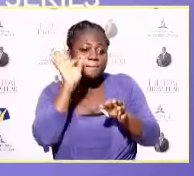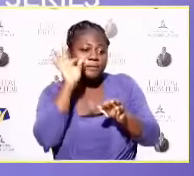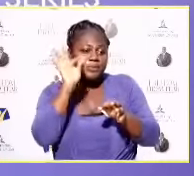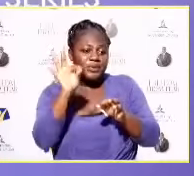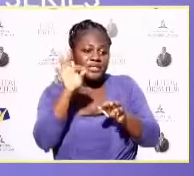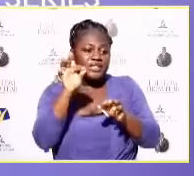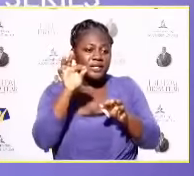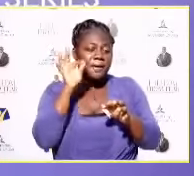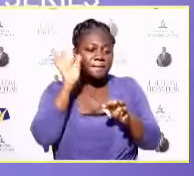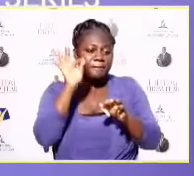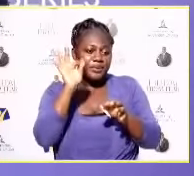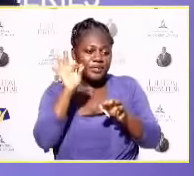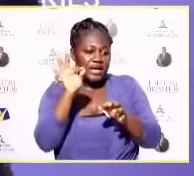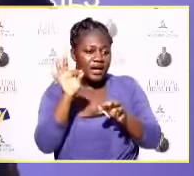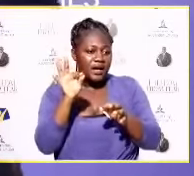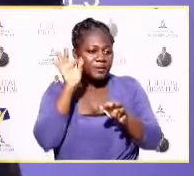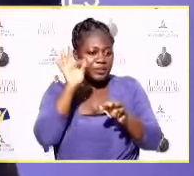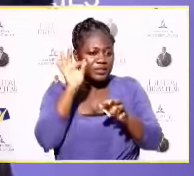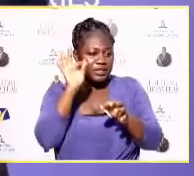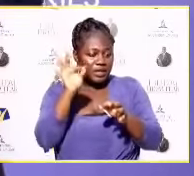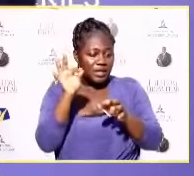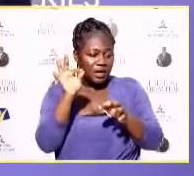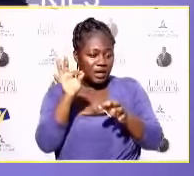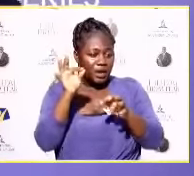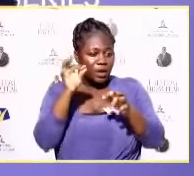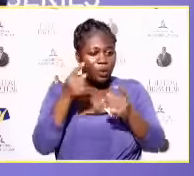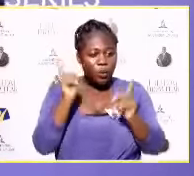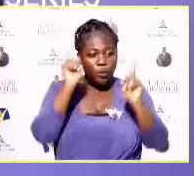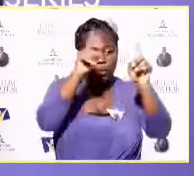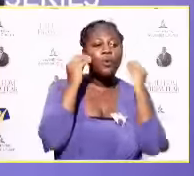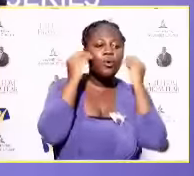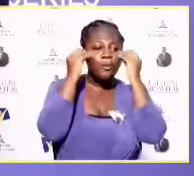day is holy.